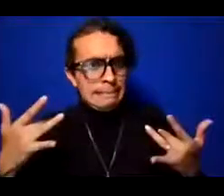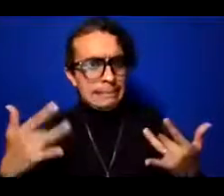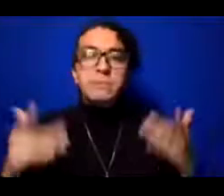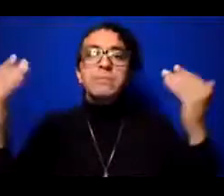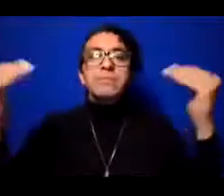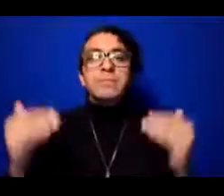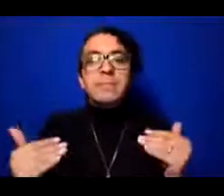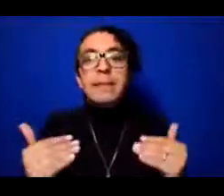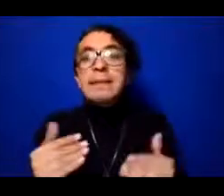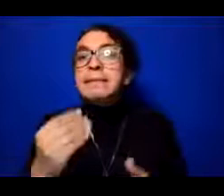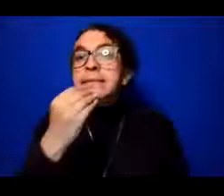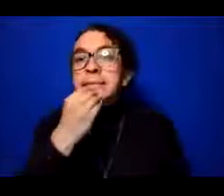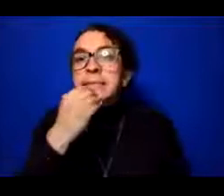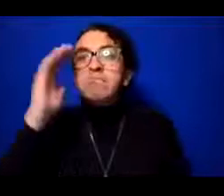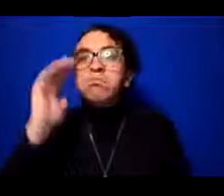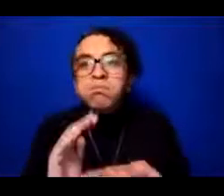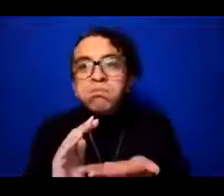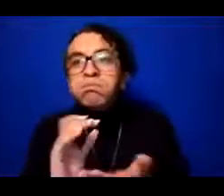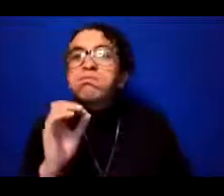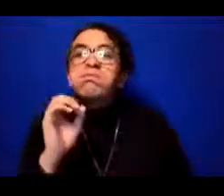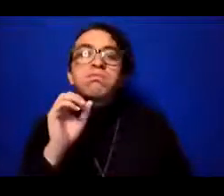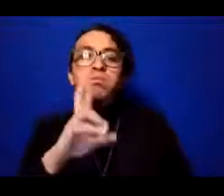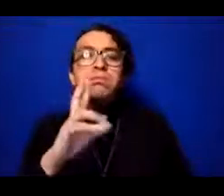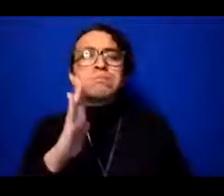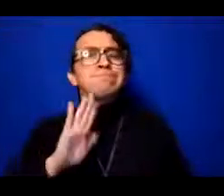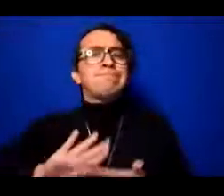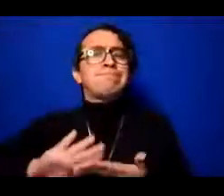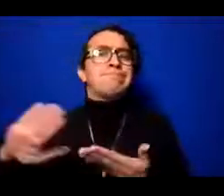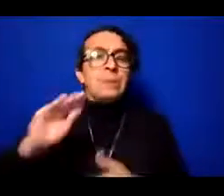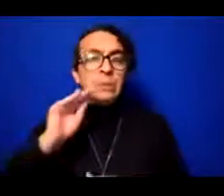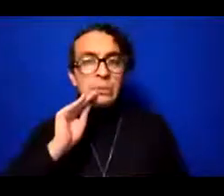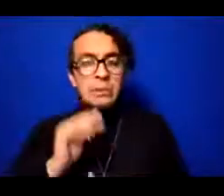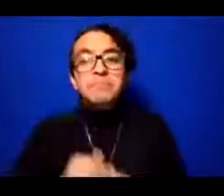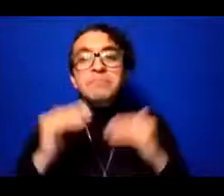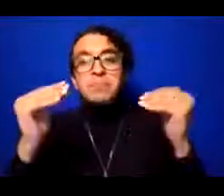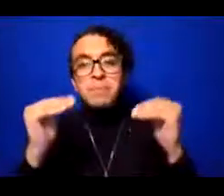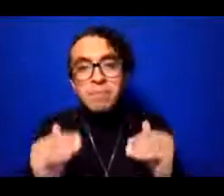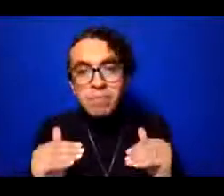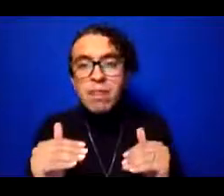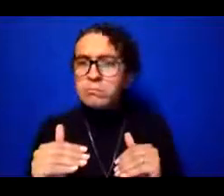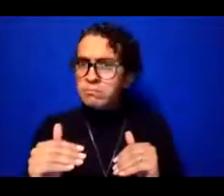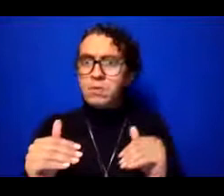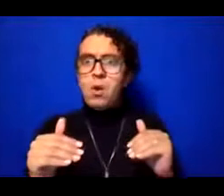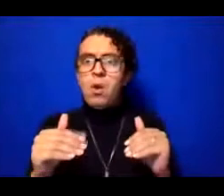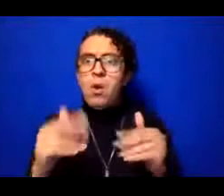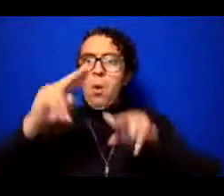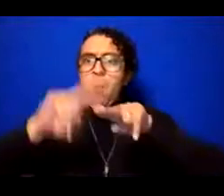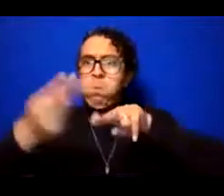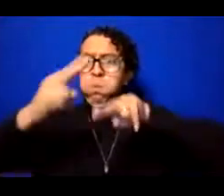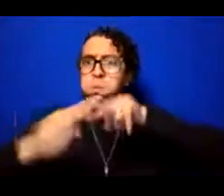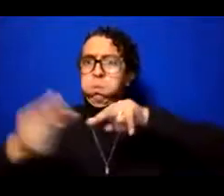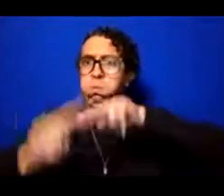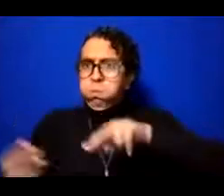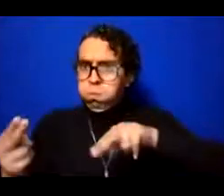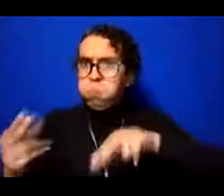on. Poor appetite or restricting food intake, or if you've noticed they seem to be losing a lot of weight, or you feel like they're